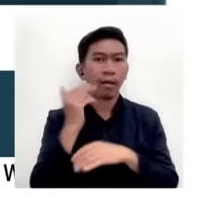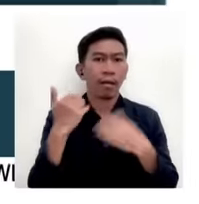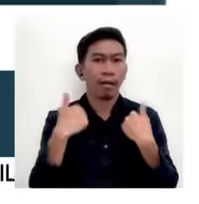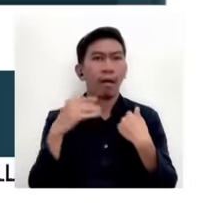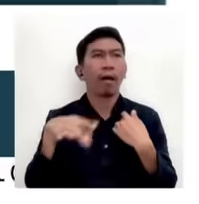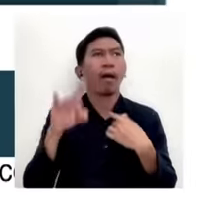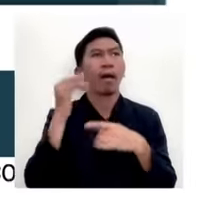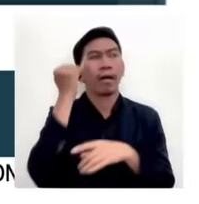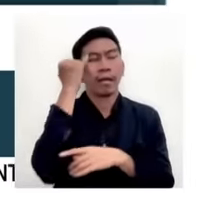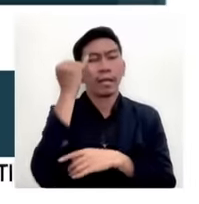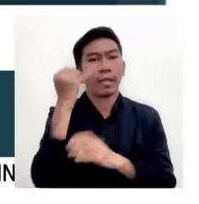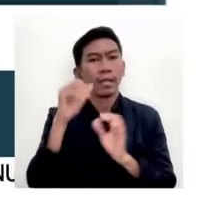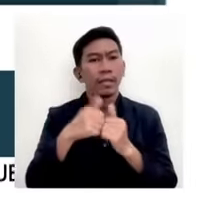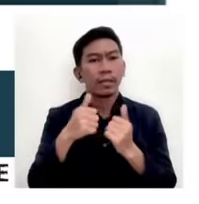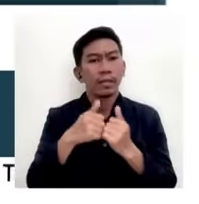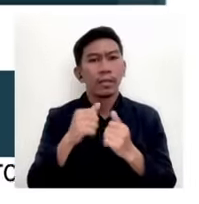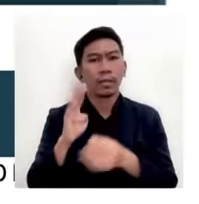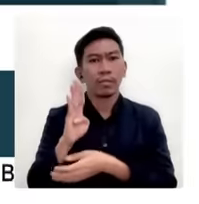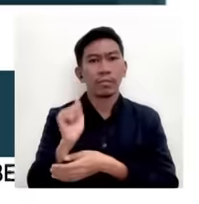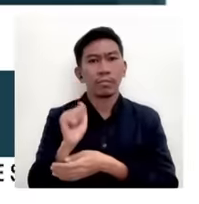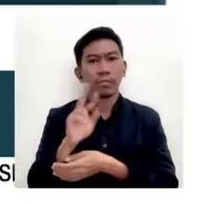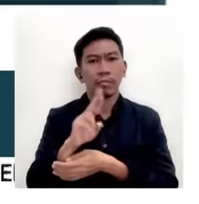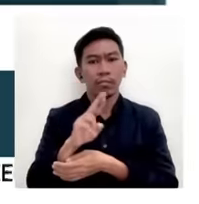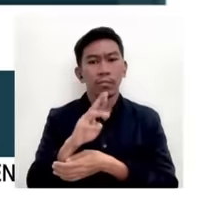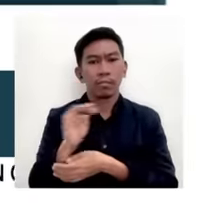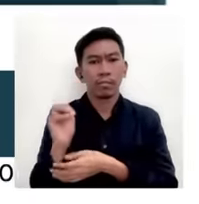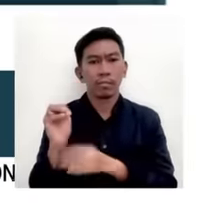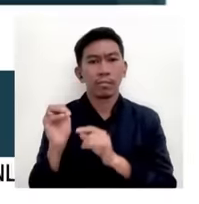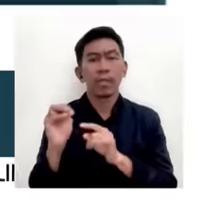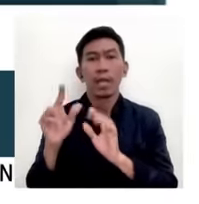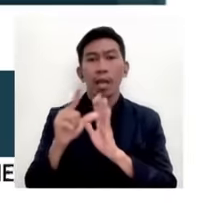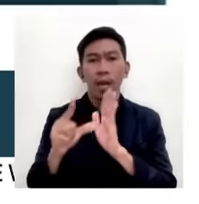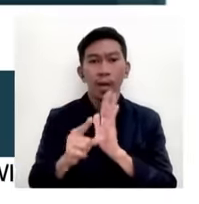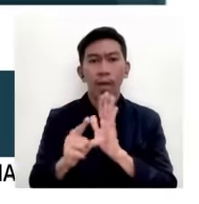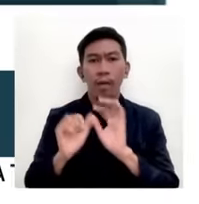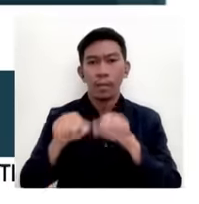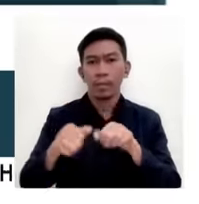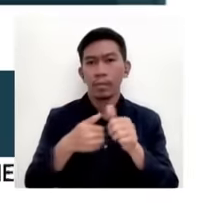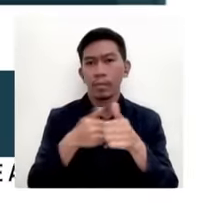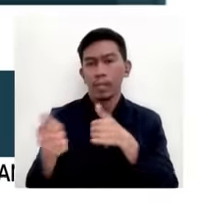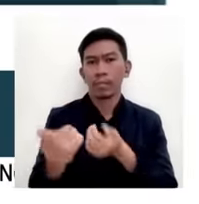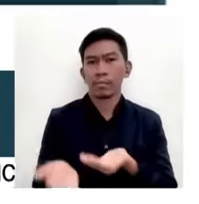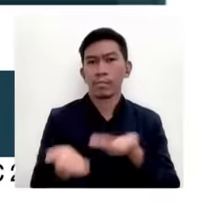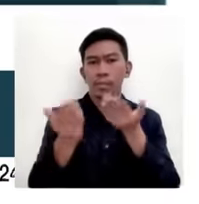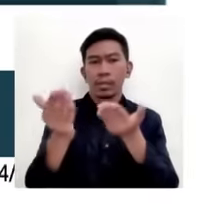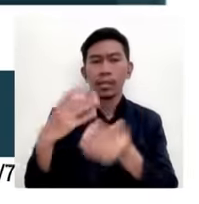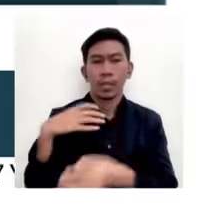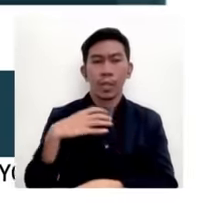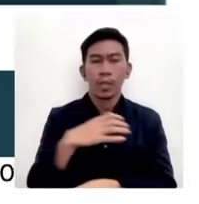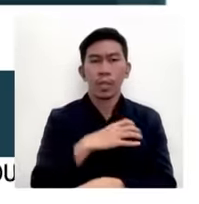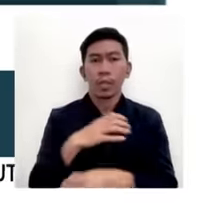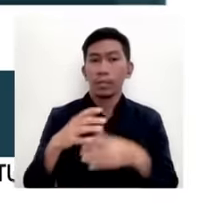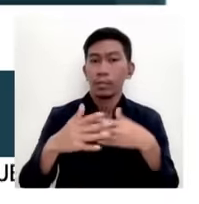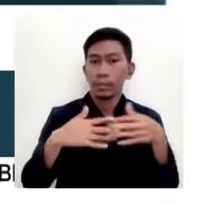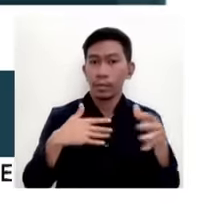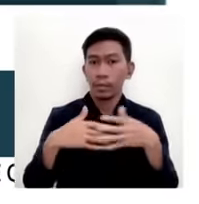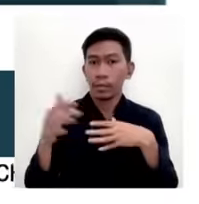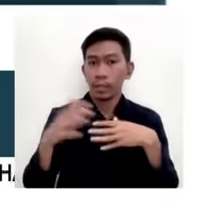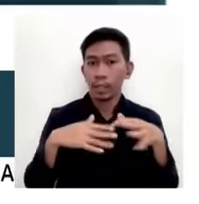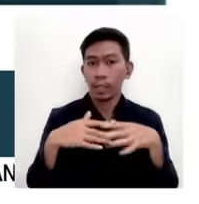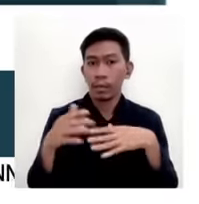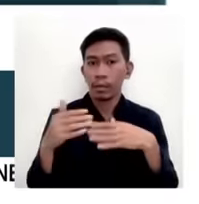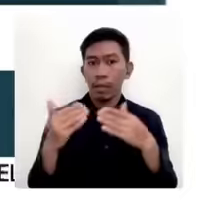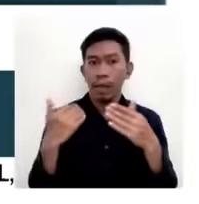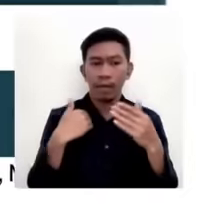make sure that the Bangsamoro organic law would be passed by Congress, mm-hmm. despite the very